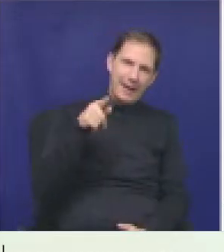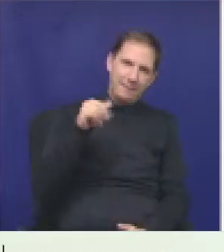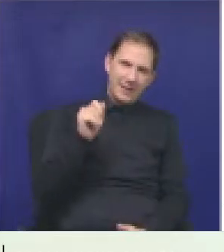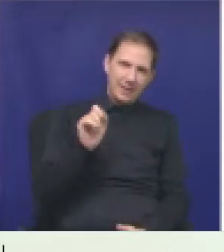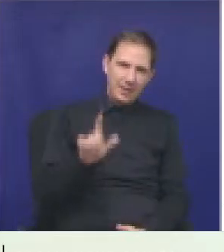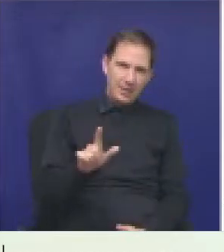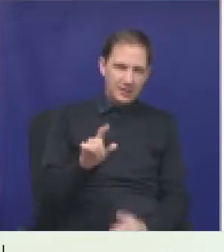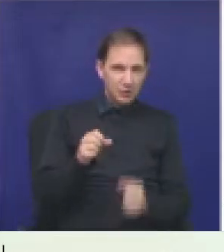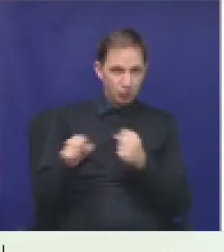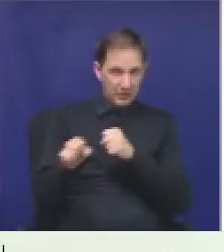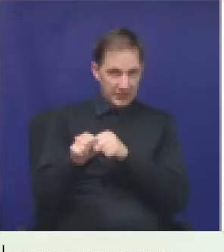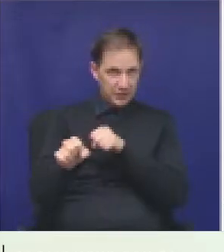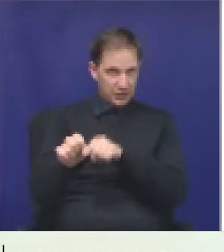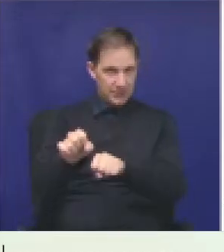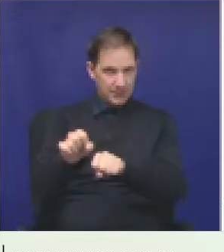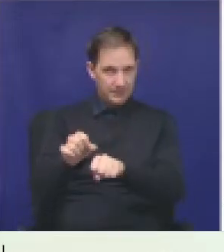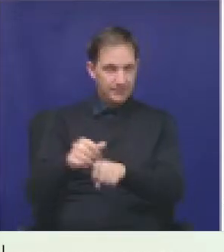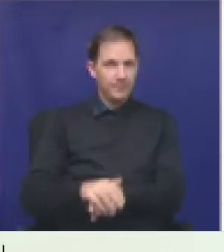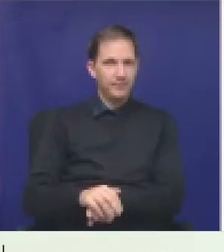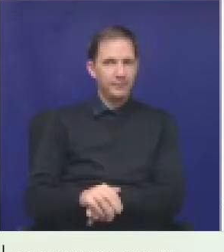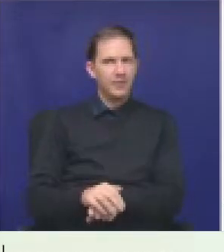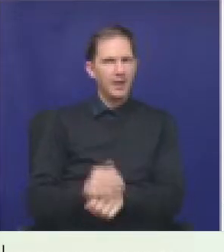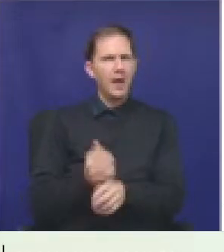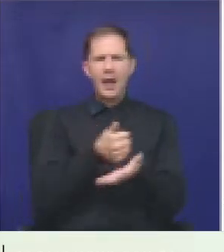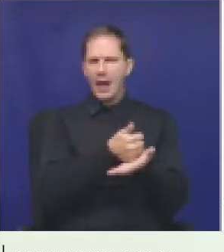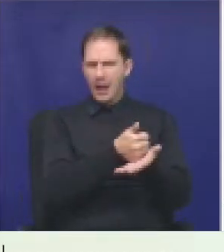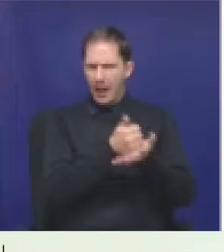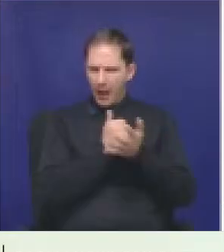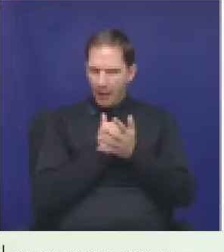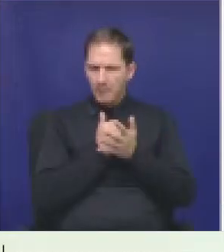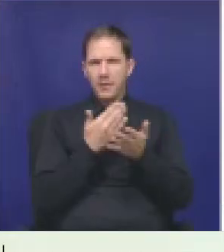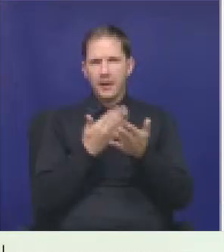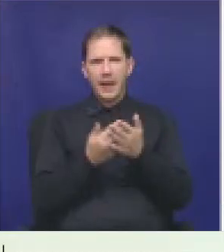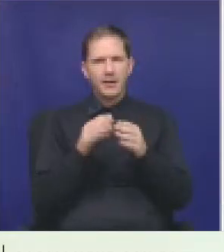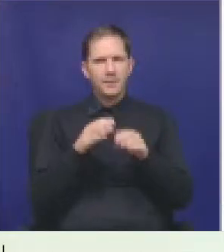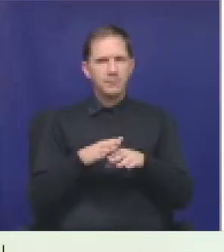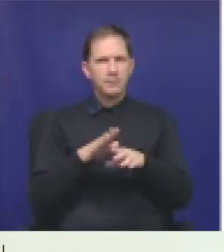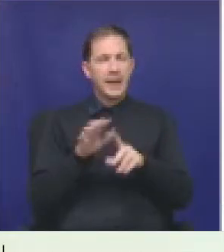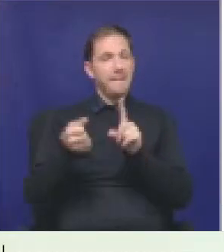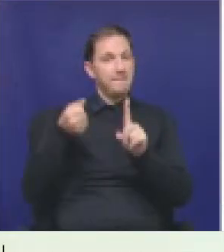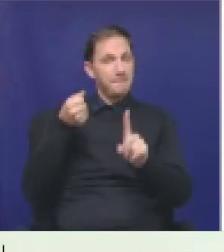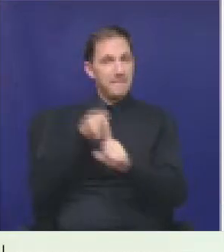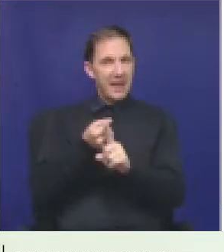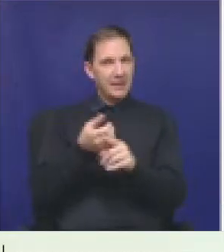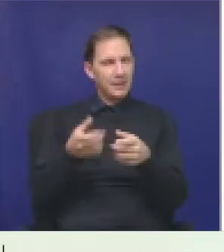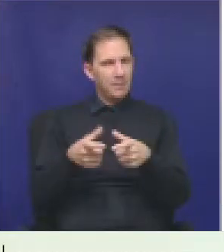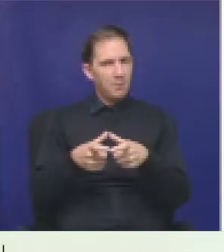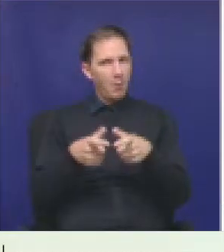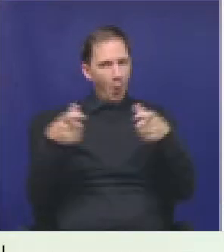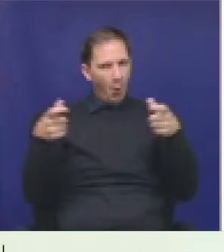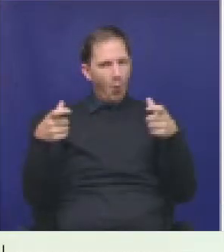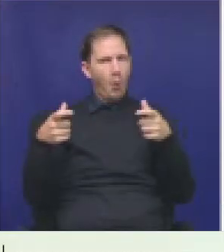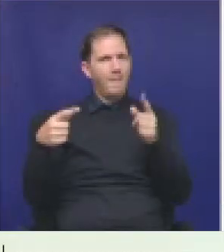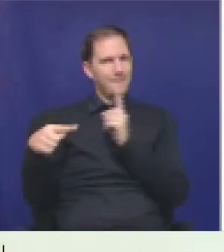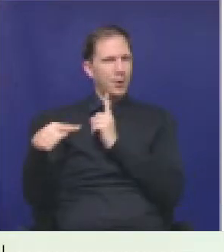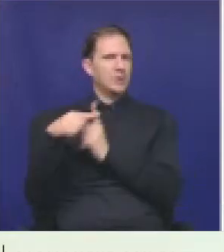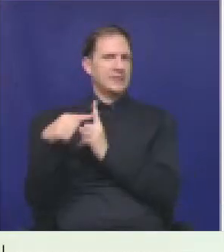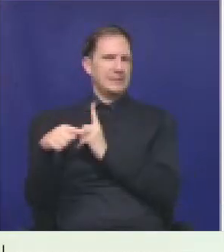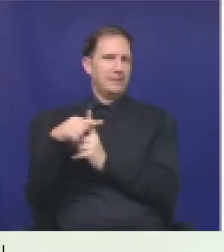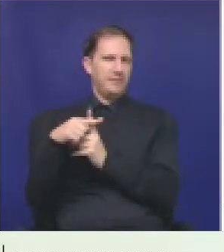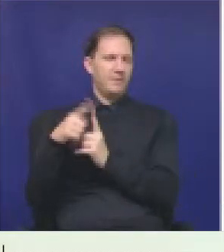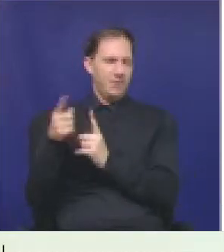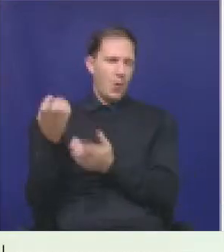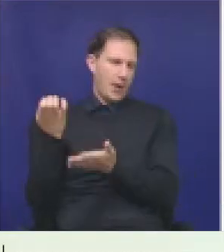transformation agenda to enable the entity to increase its impact, which will be positive for the overall economy